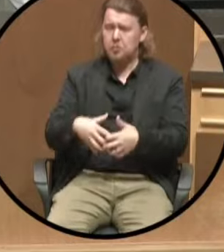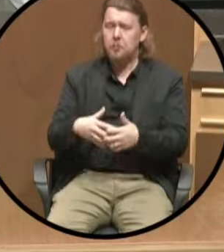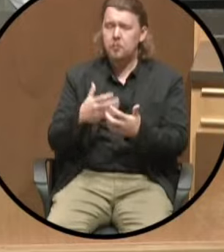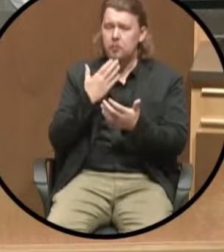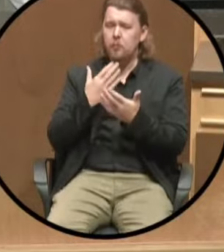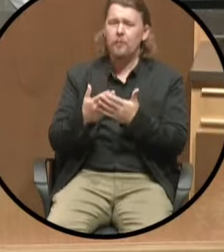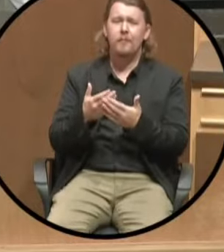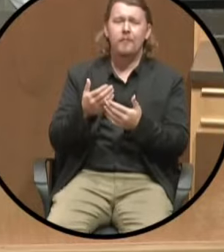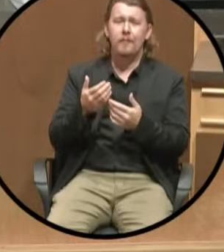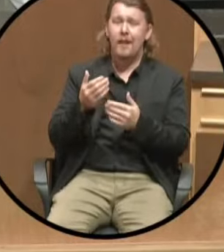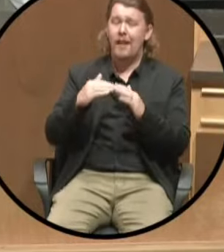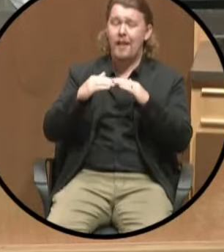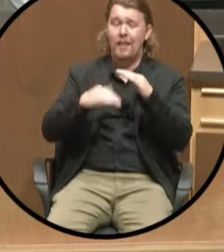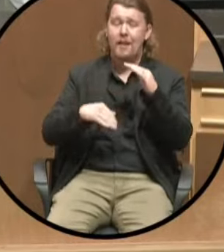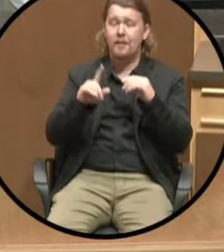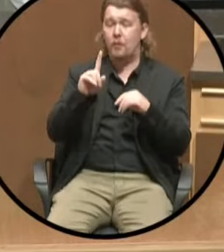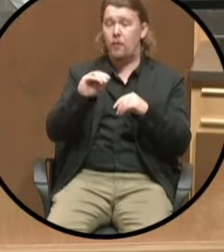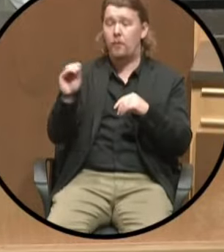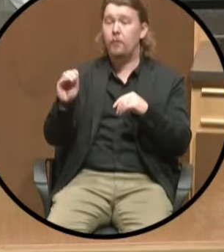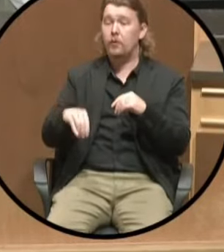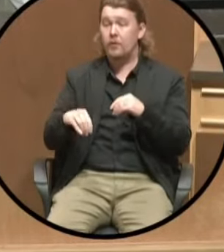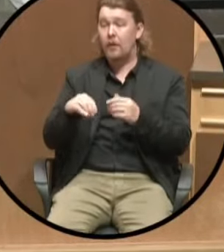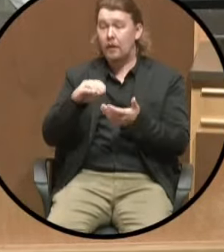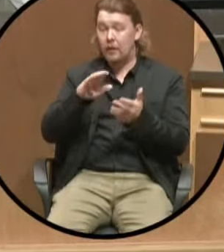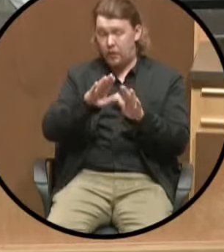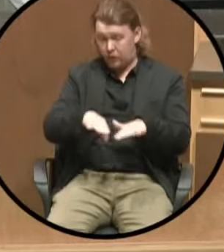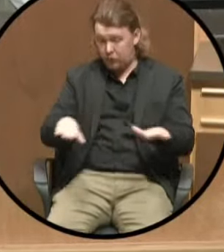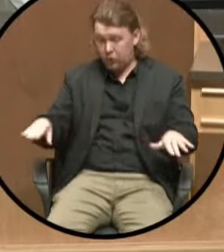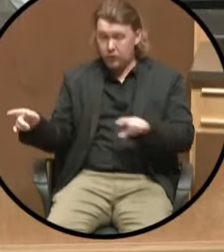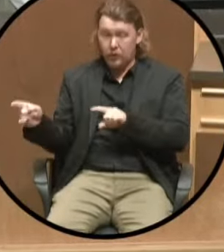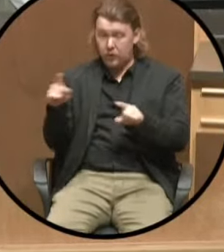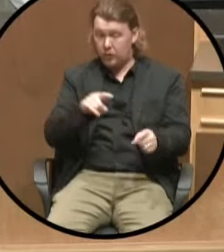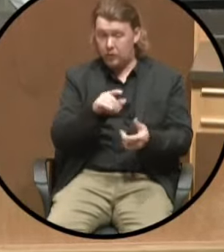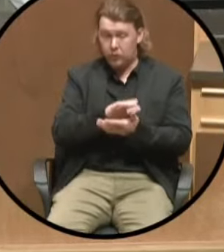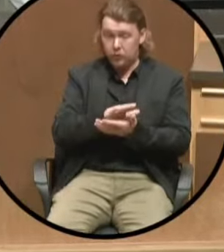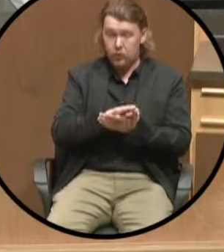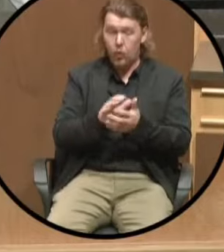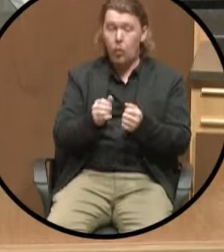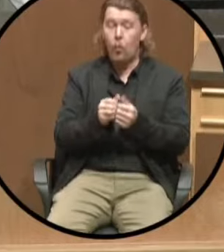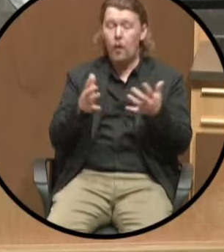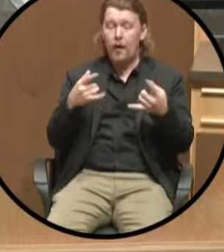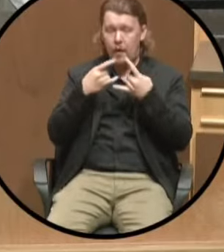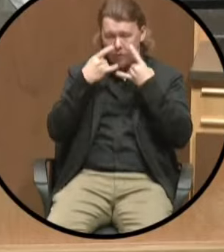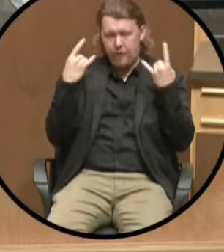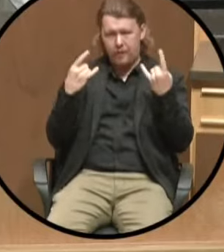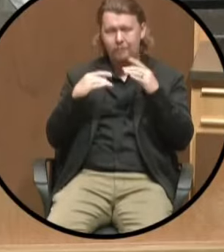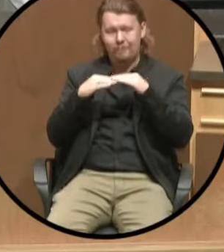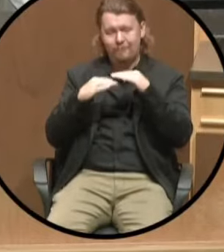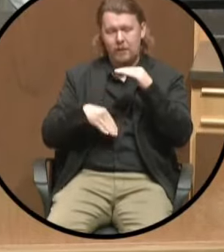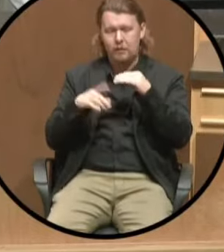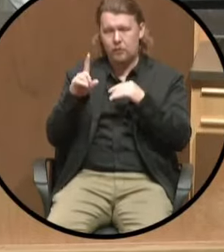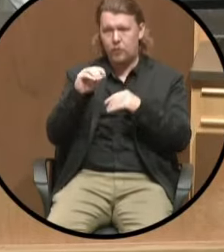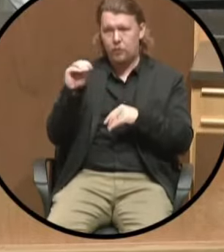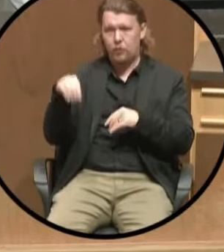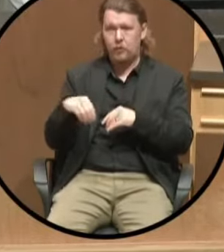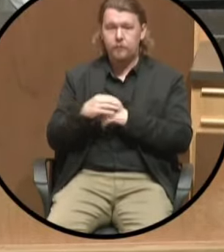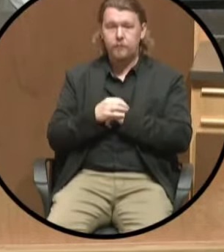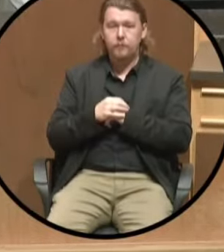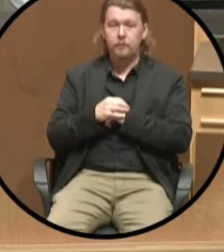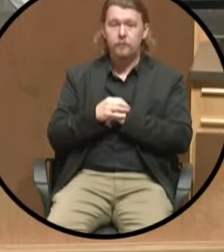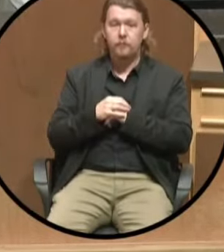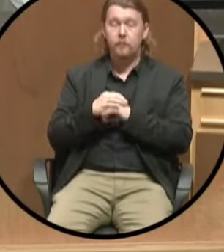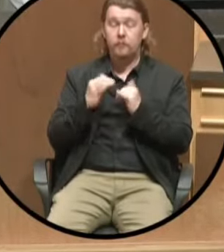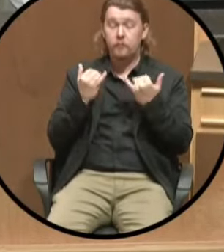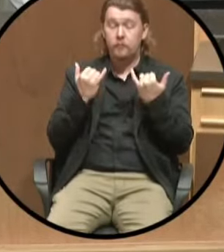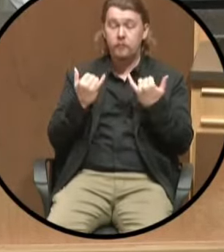number, less than 1% actually, of children who are coming to school without a mask at all. With regard